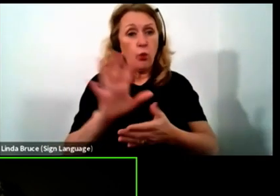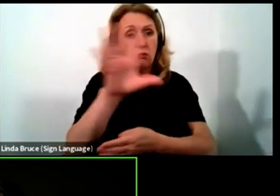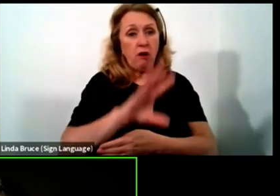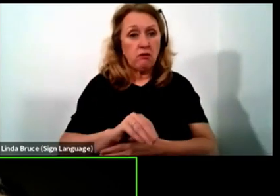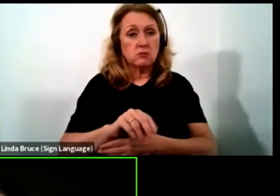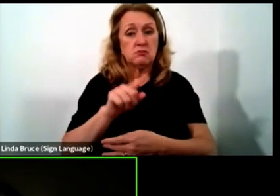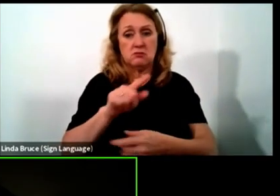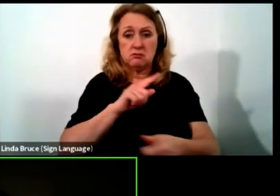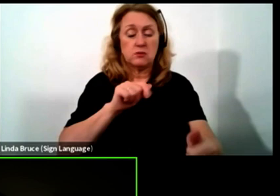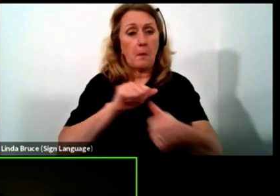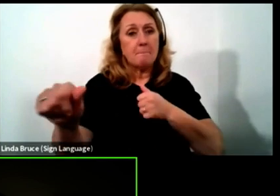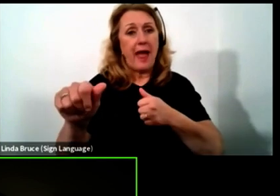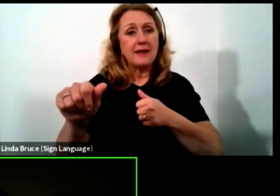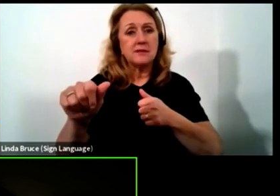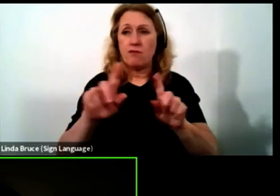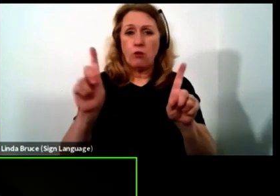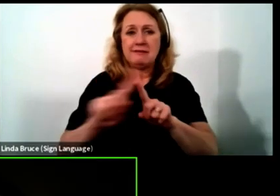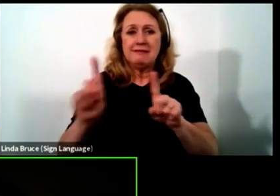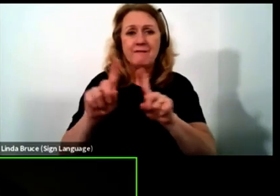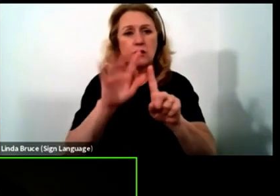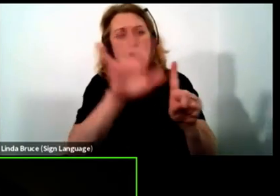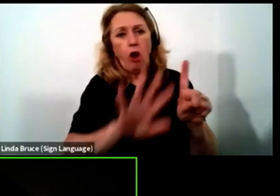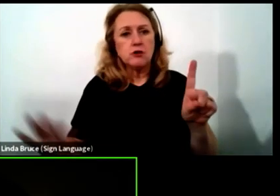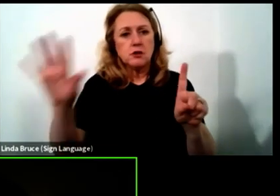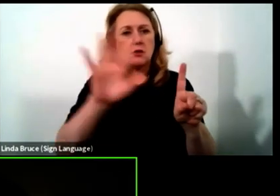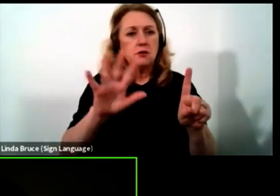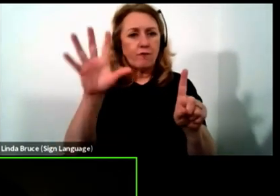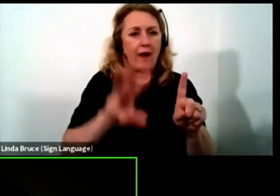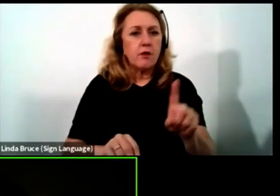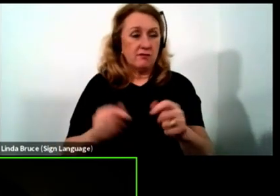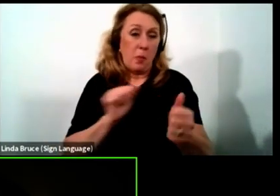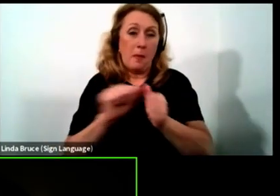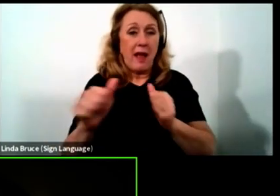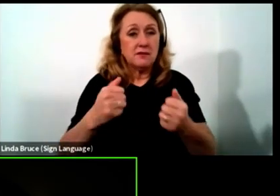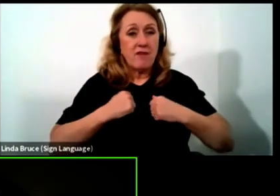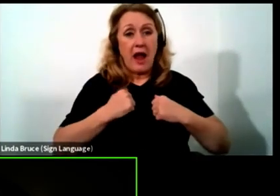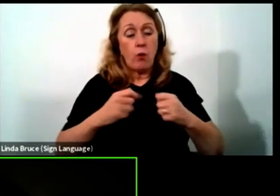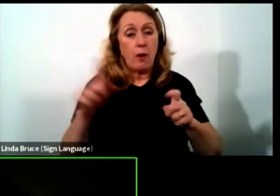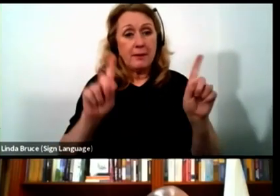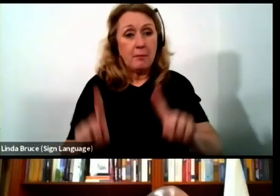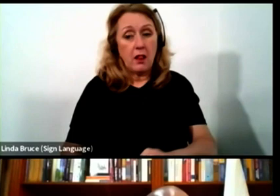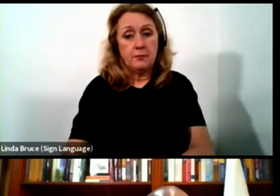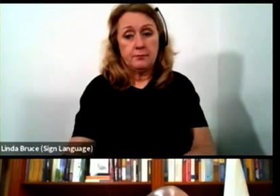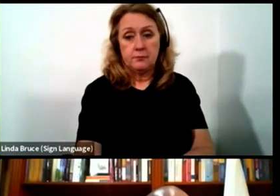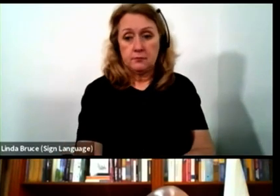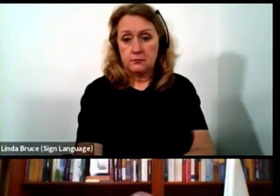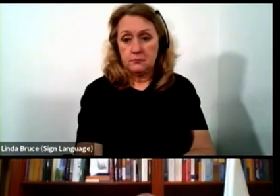best for all stakeholders and of course the best for our people. So,